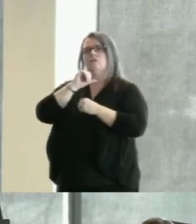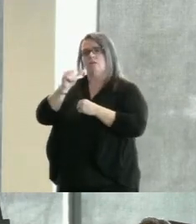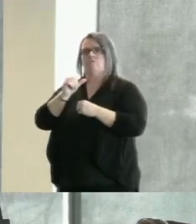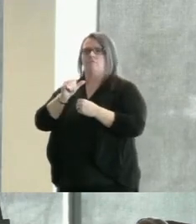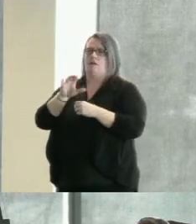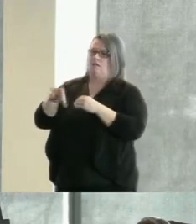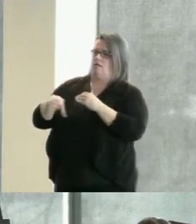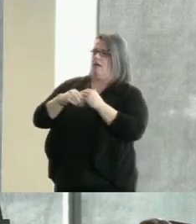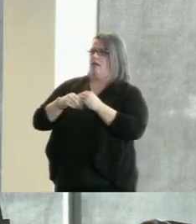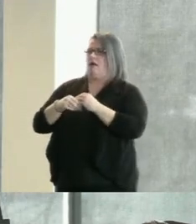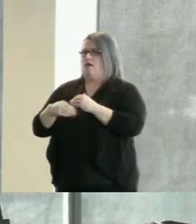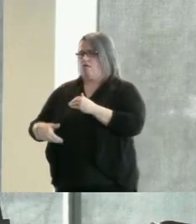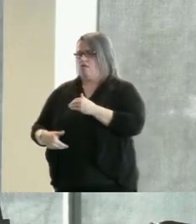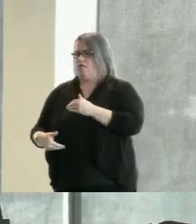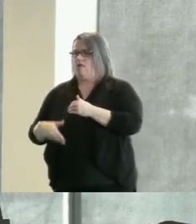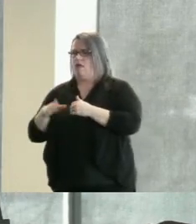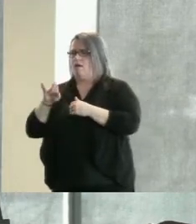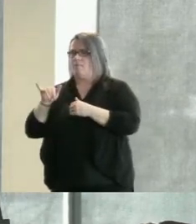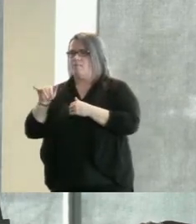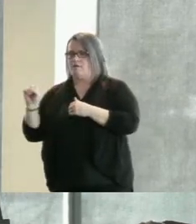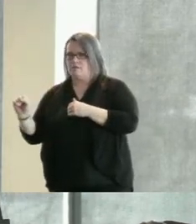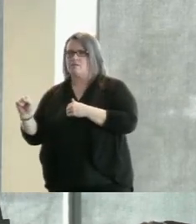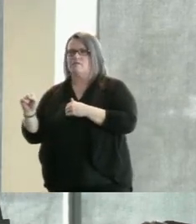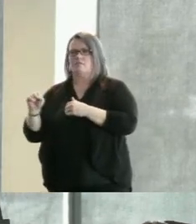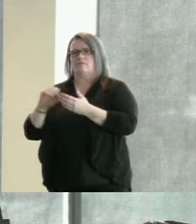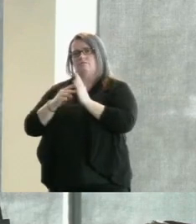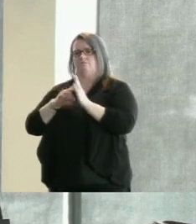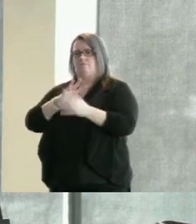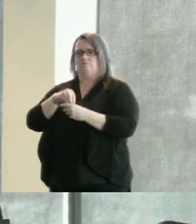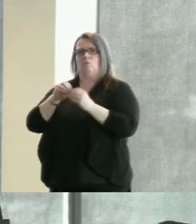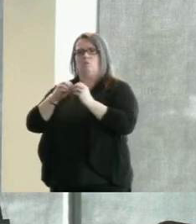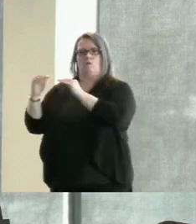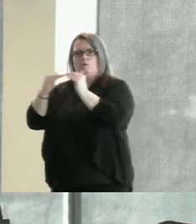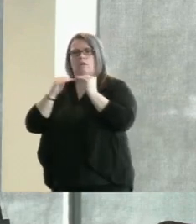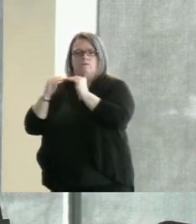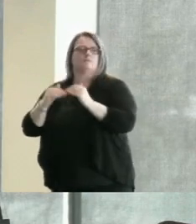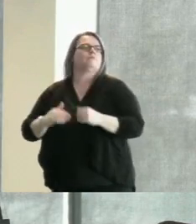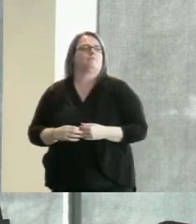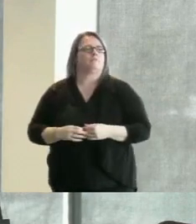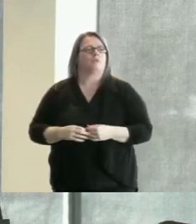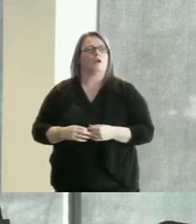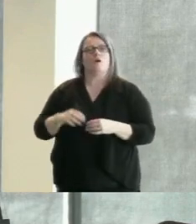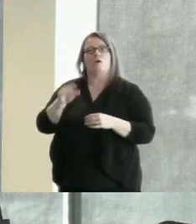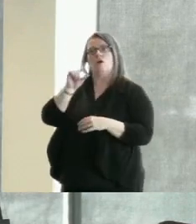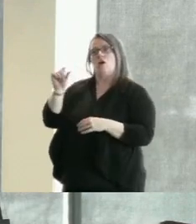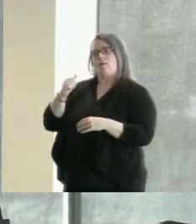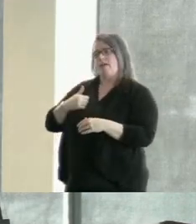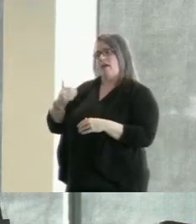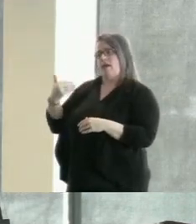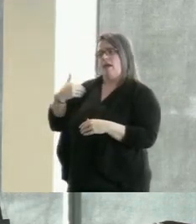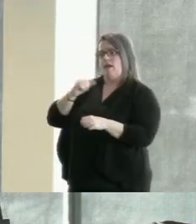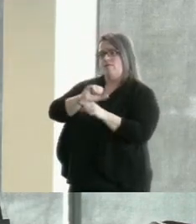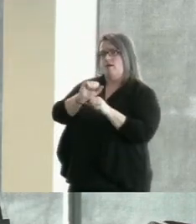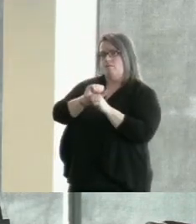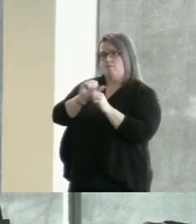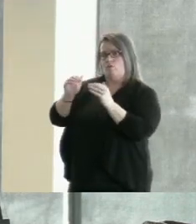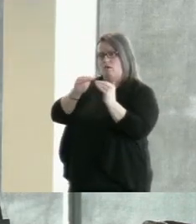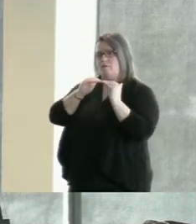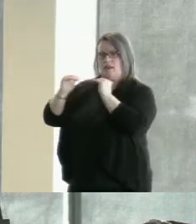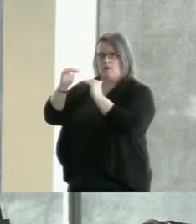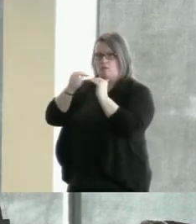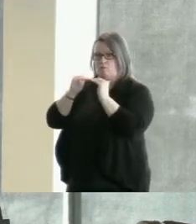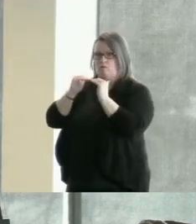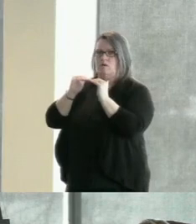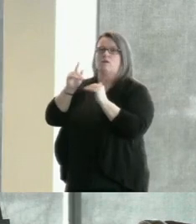can create more equality. The Government of Canada has an employment equity tool that is very